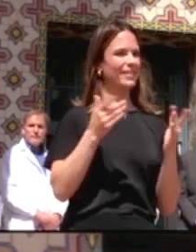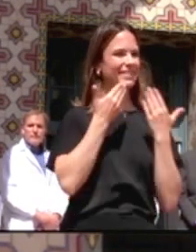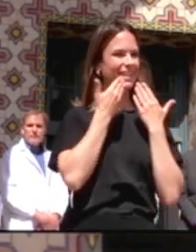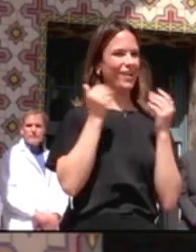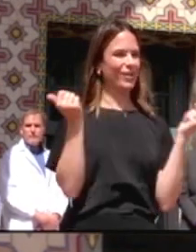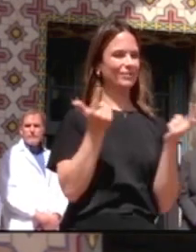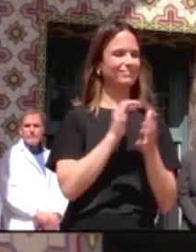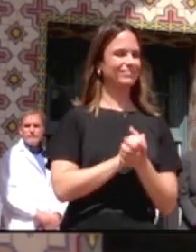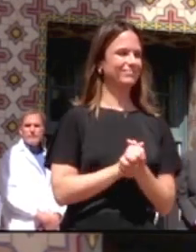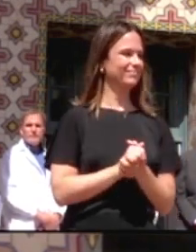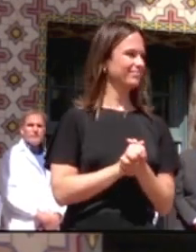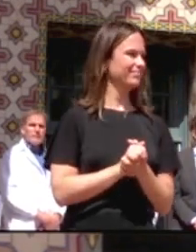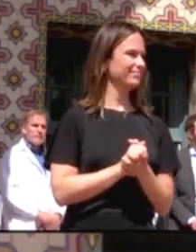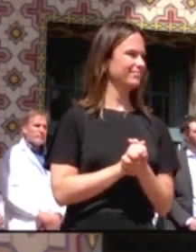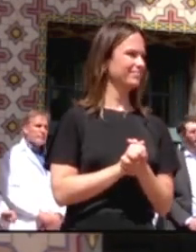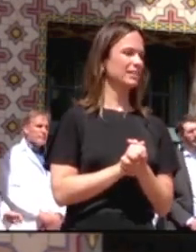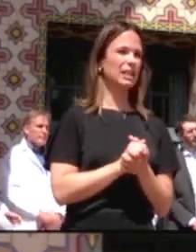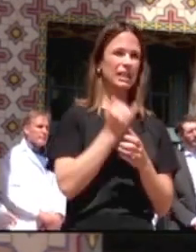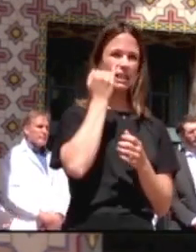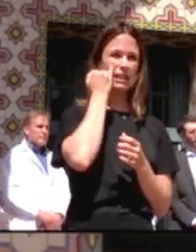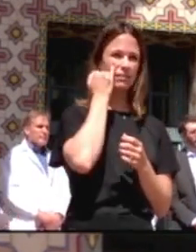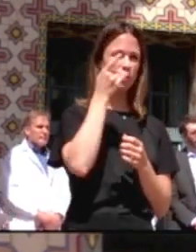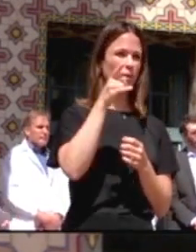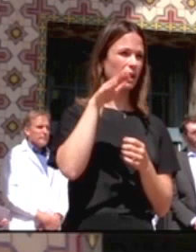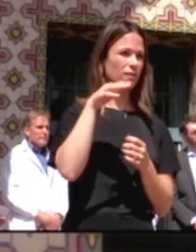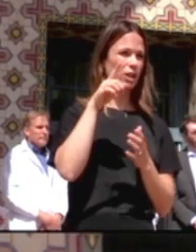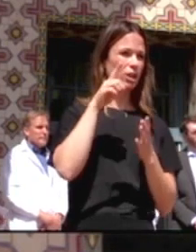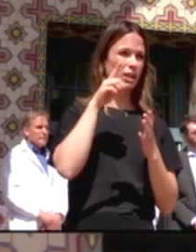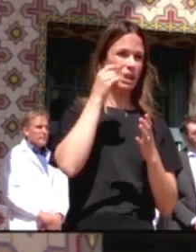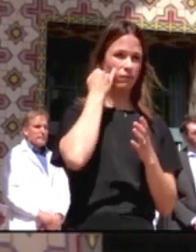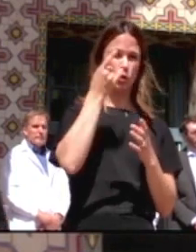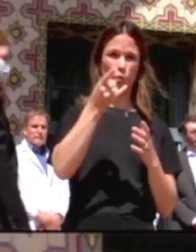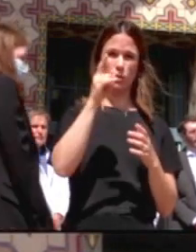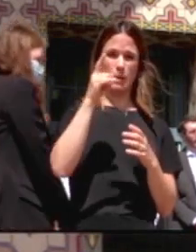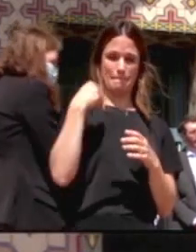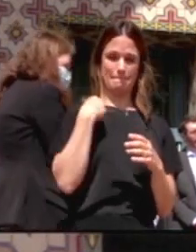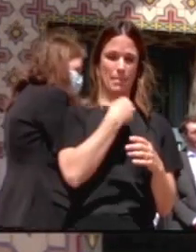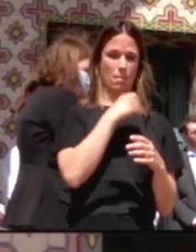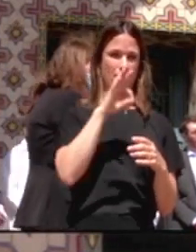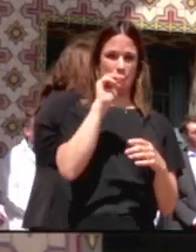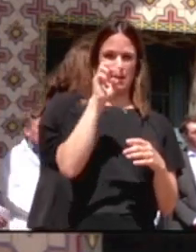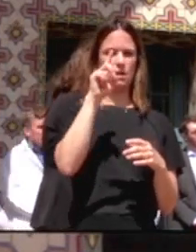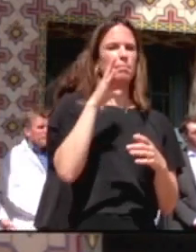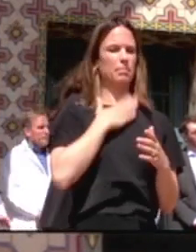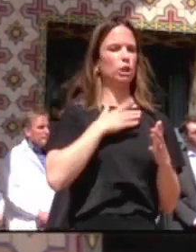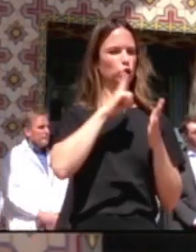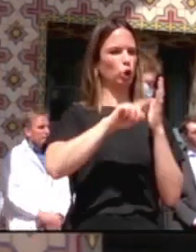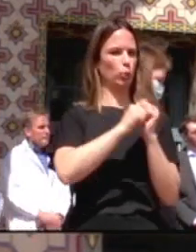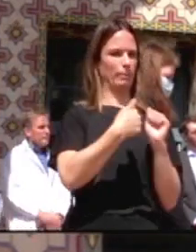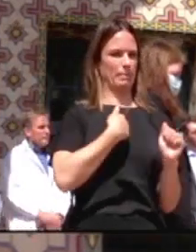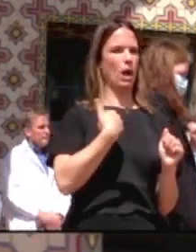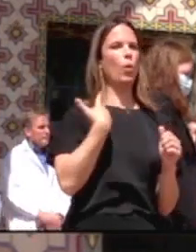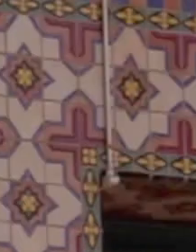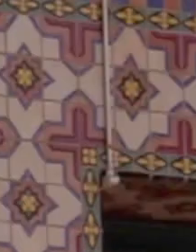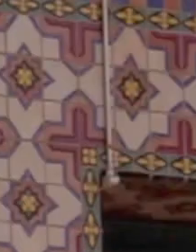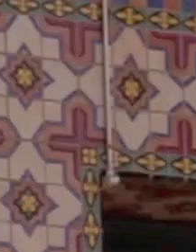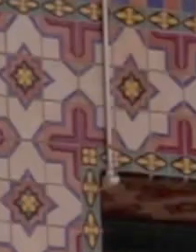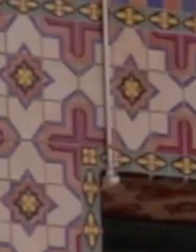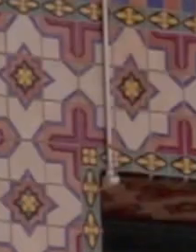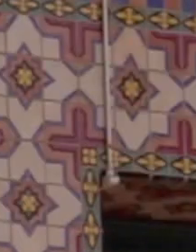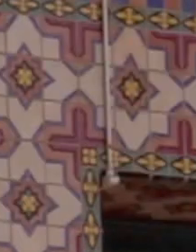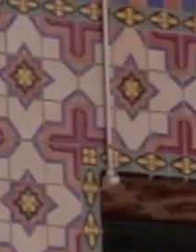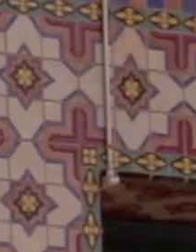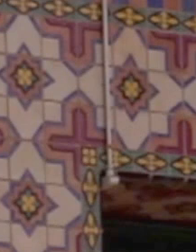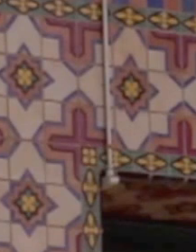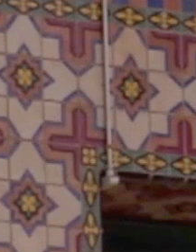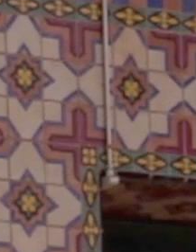Well, thank you. And if you have not checked, a member of the media have not checked in with me, I'm Noel. I would like to get your name in case there's follow-up